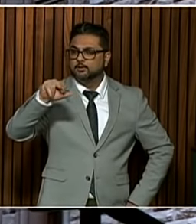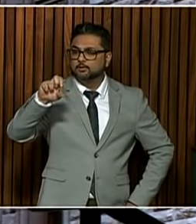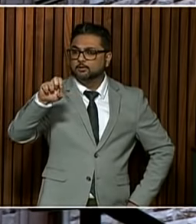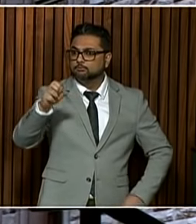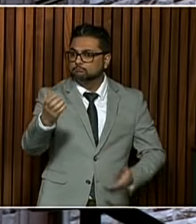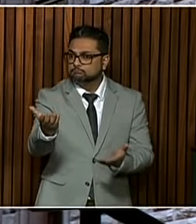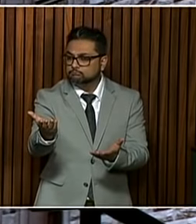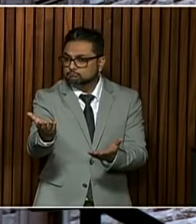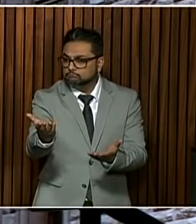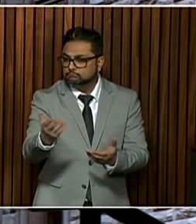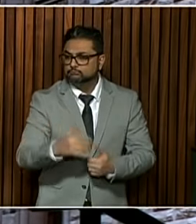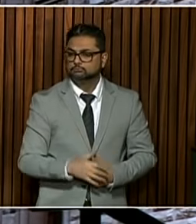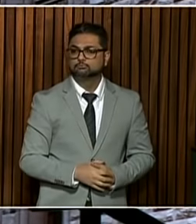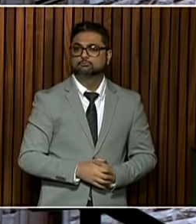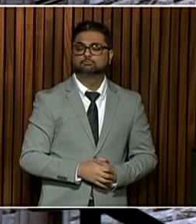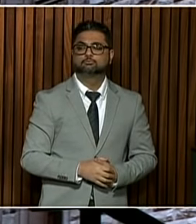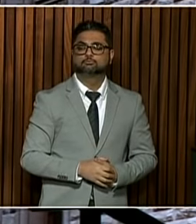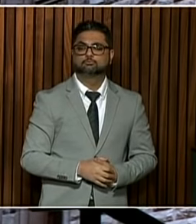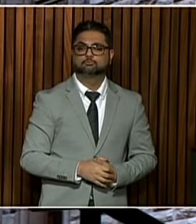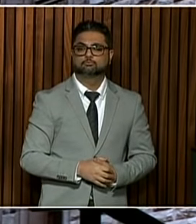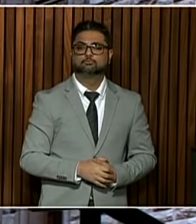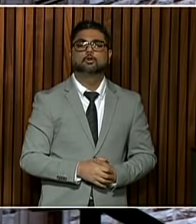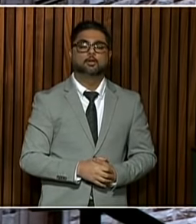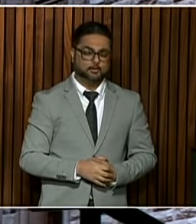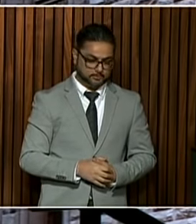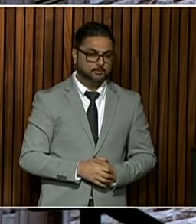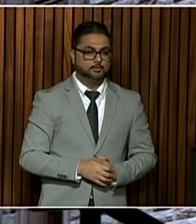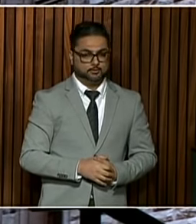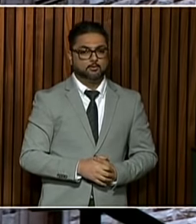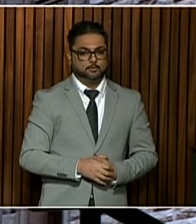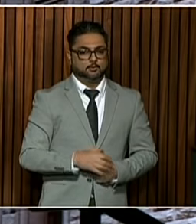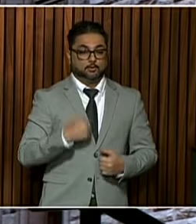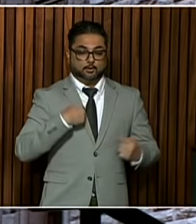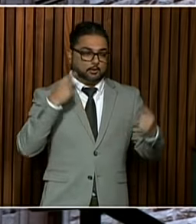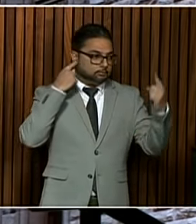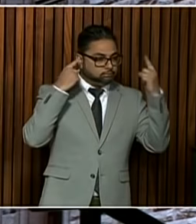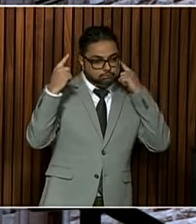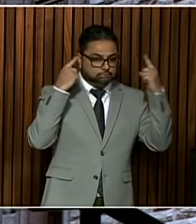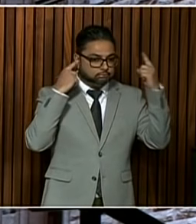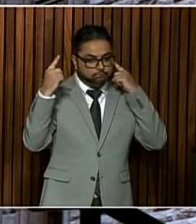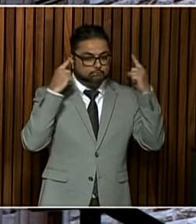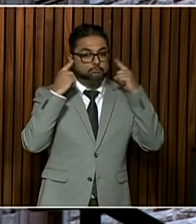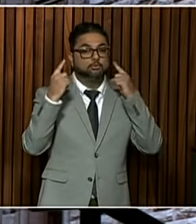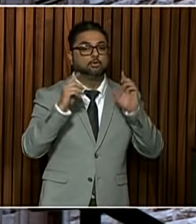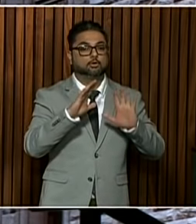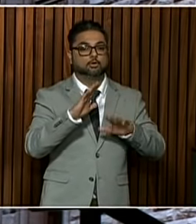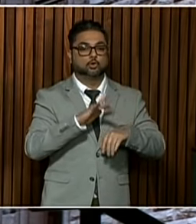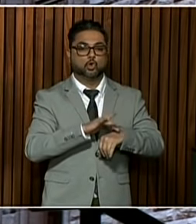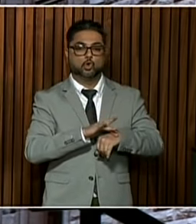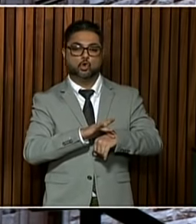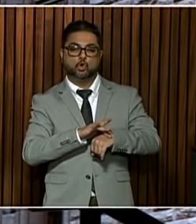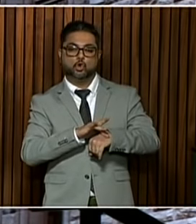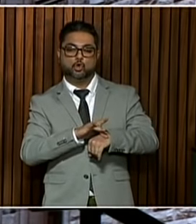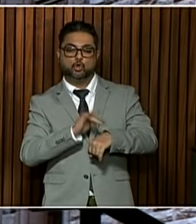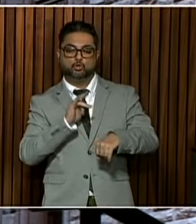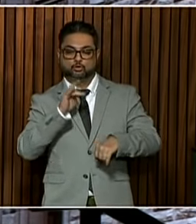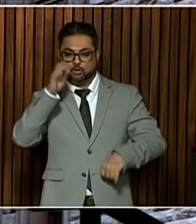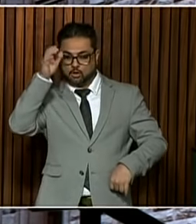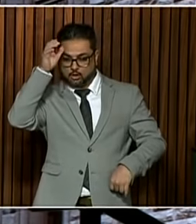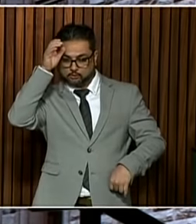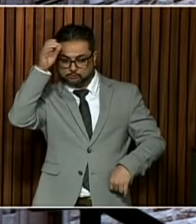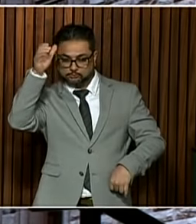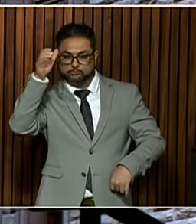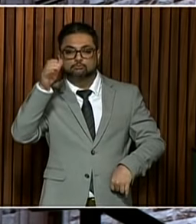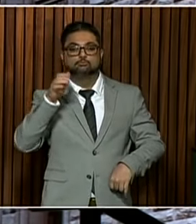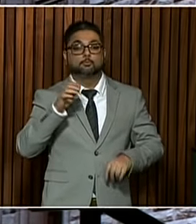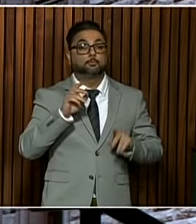I hear lots of reports about some preliminary concepts that people are putting forward using various techniques to produce